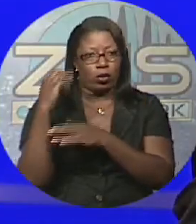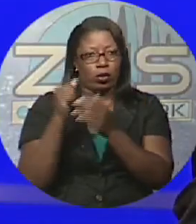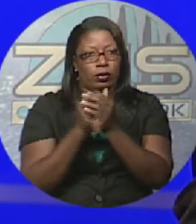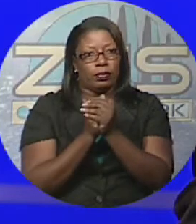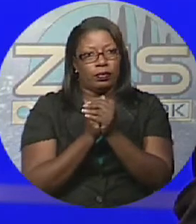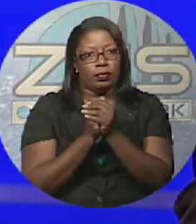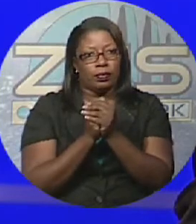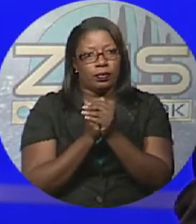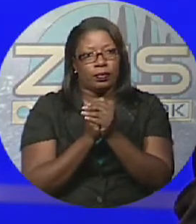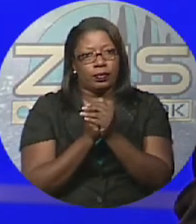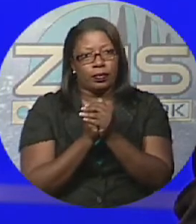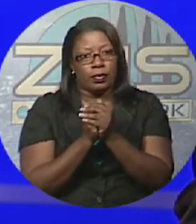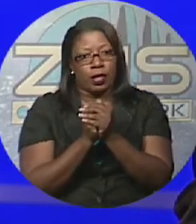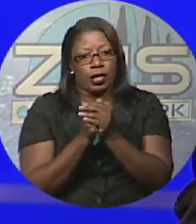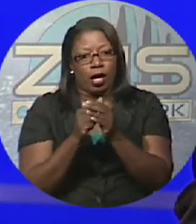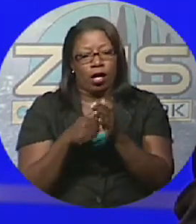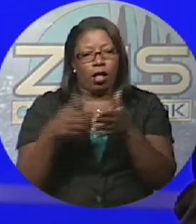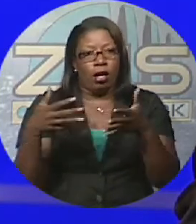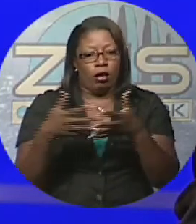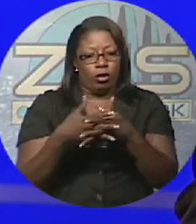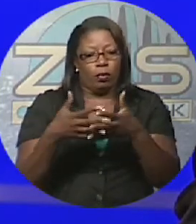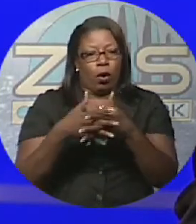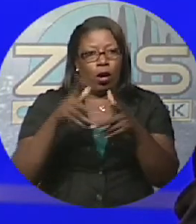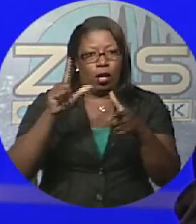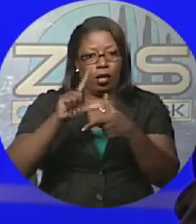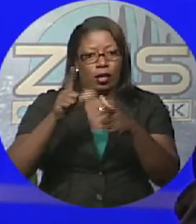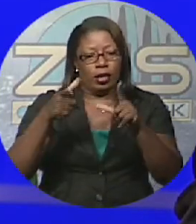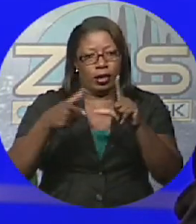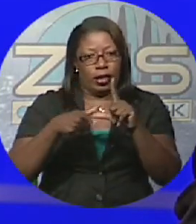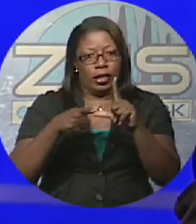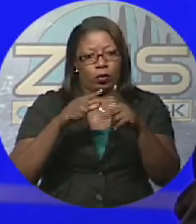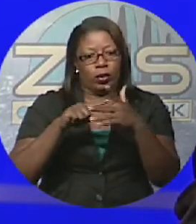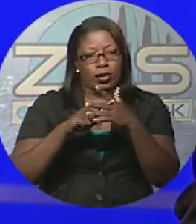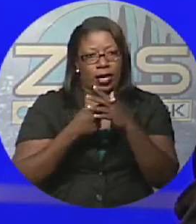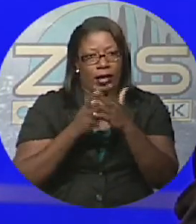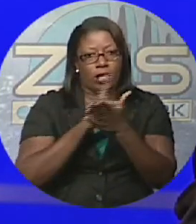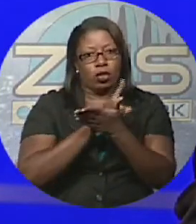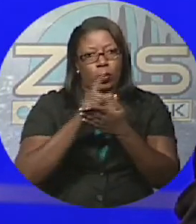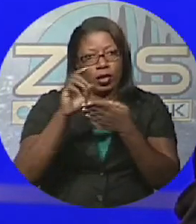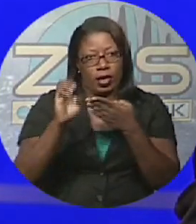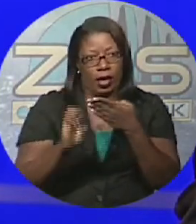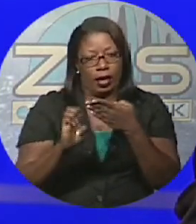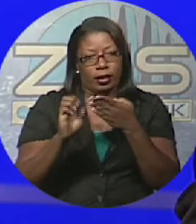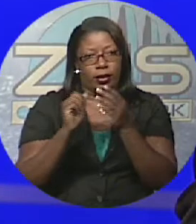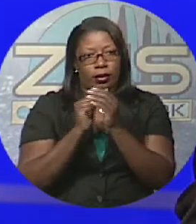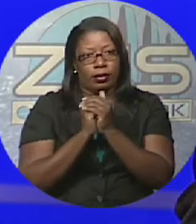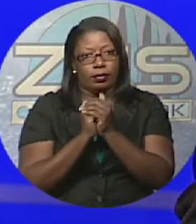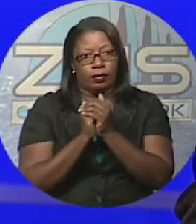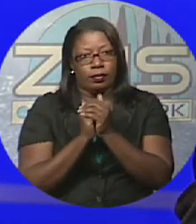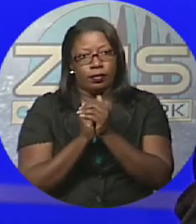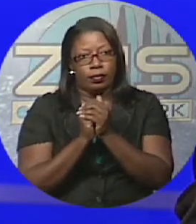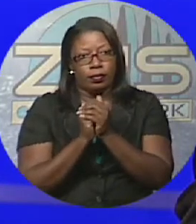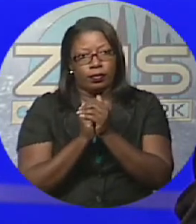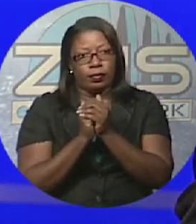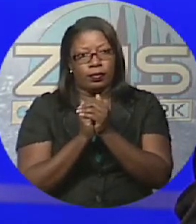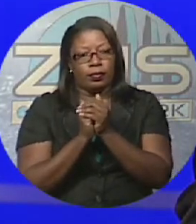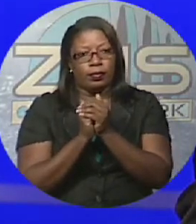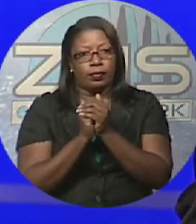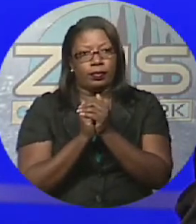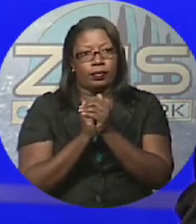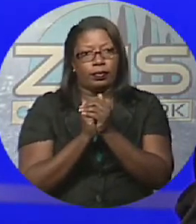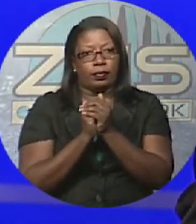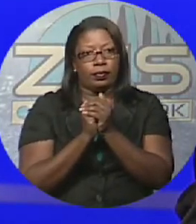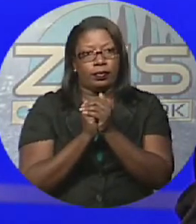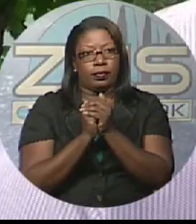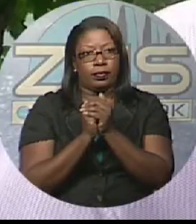Flag Football League will kick off its 2014 playoffs this coming weekend at the Winton Pitch, and there are a couple of intriguing matchups in the first